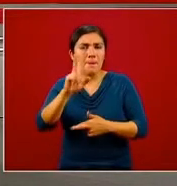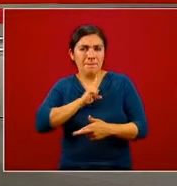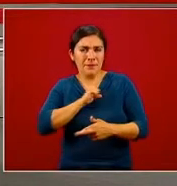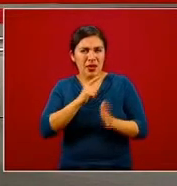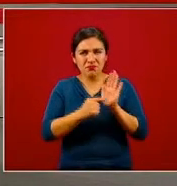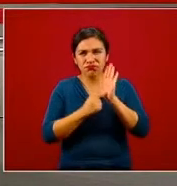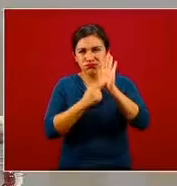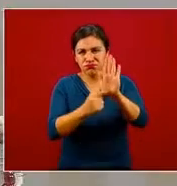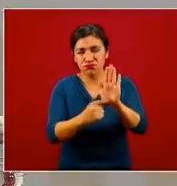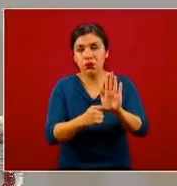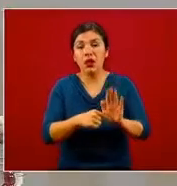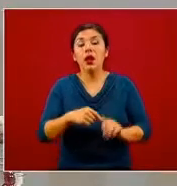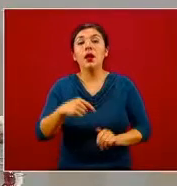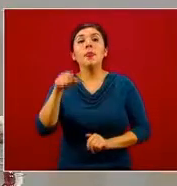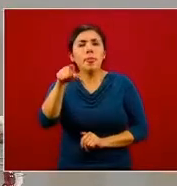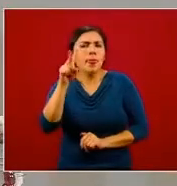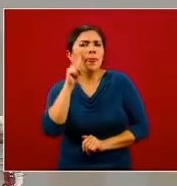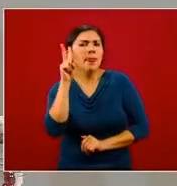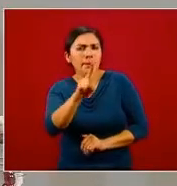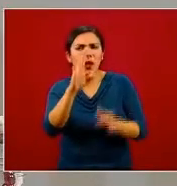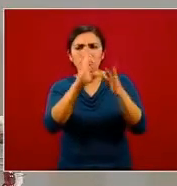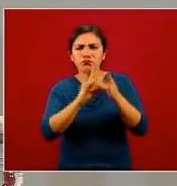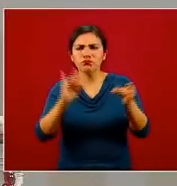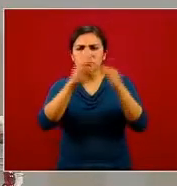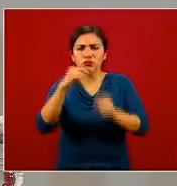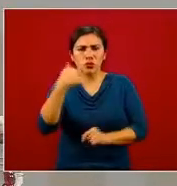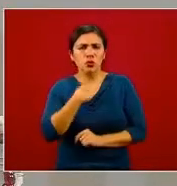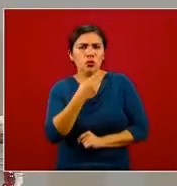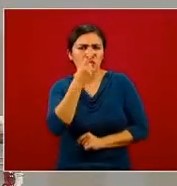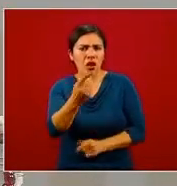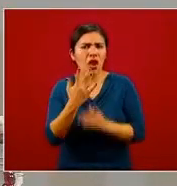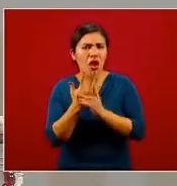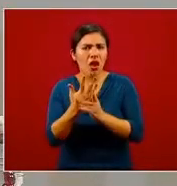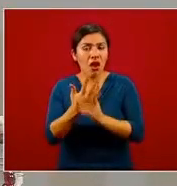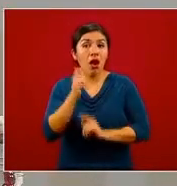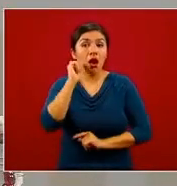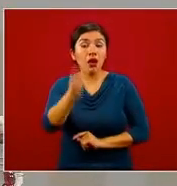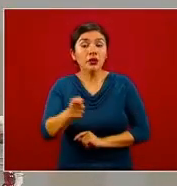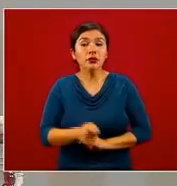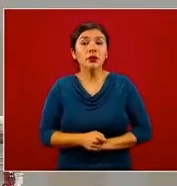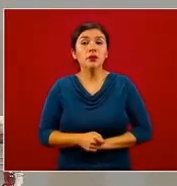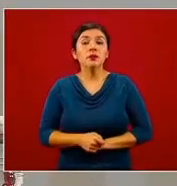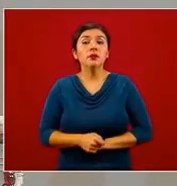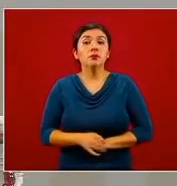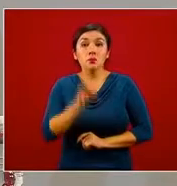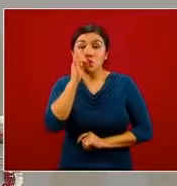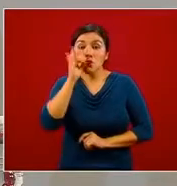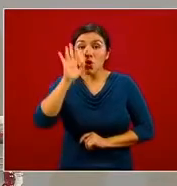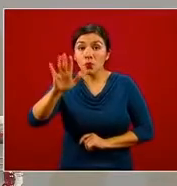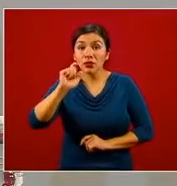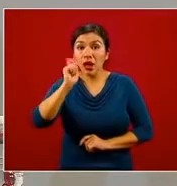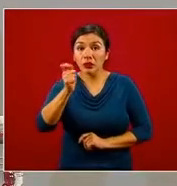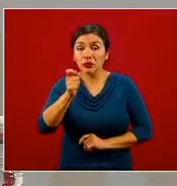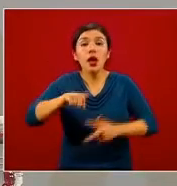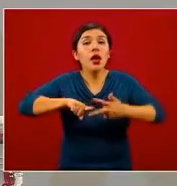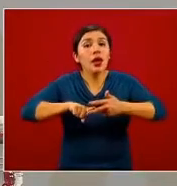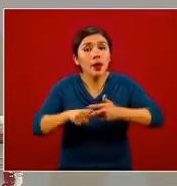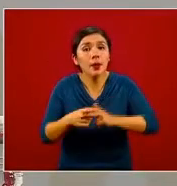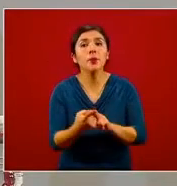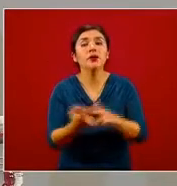All of this is, kept in memory. These are all recorded, and so you can go back to my